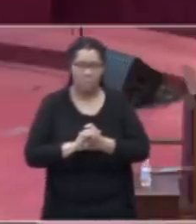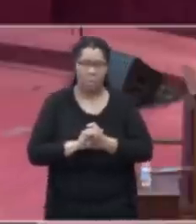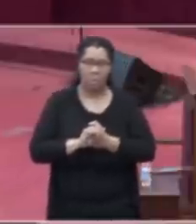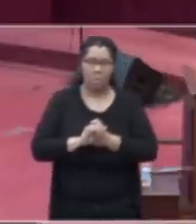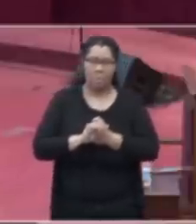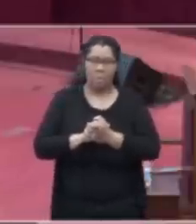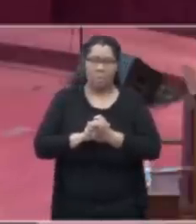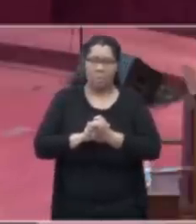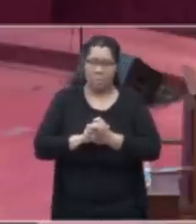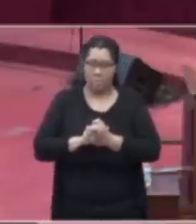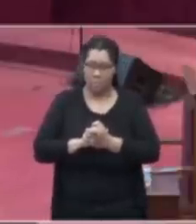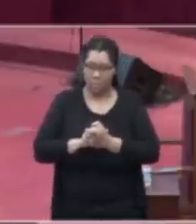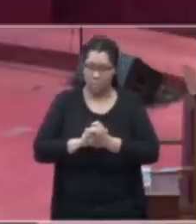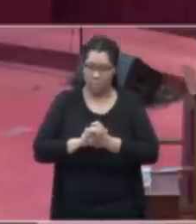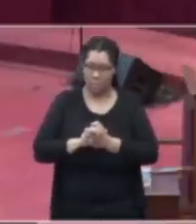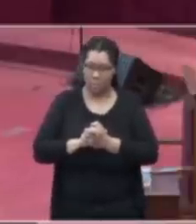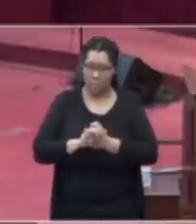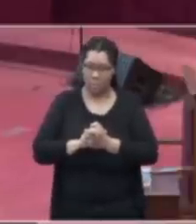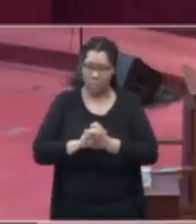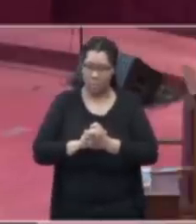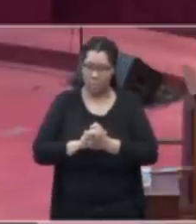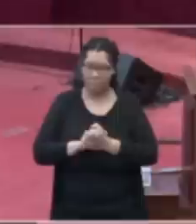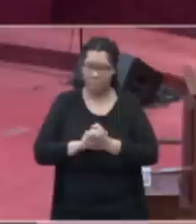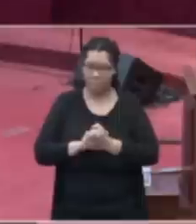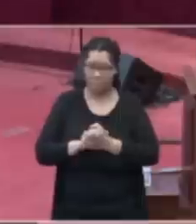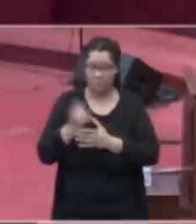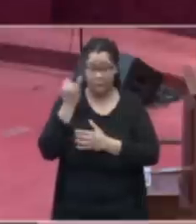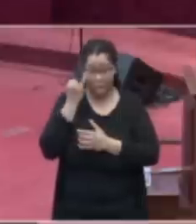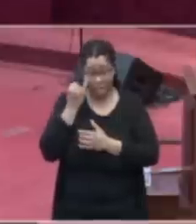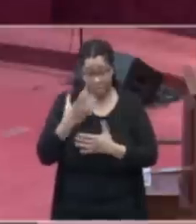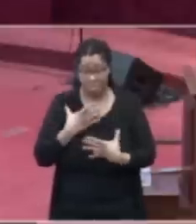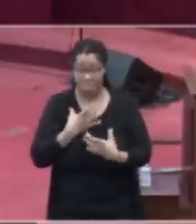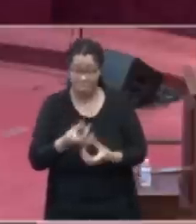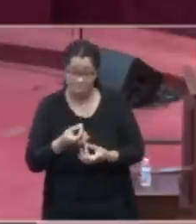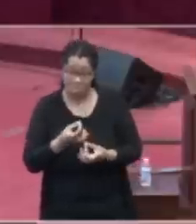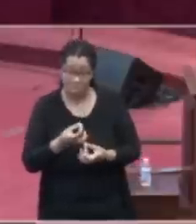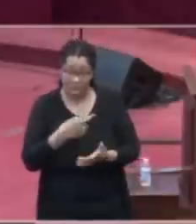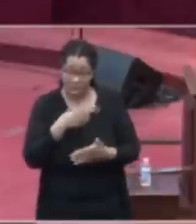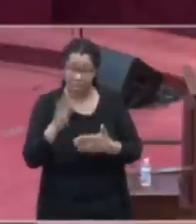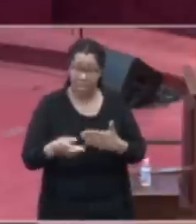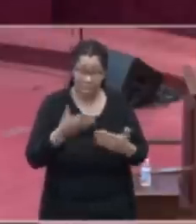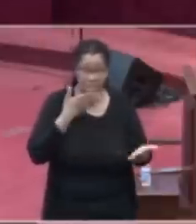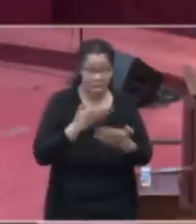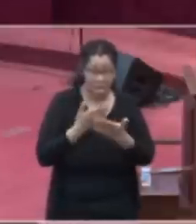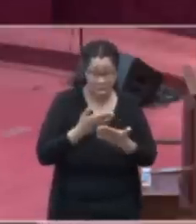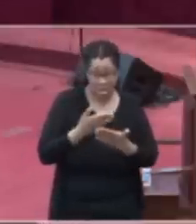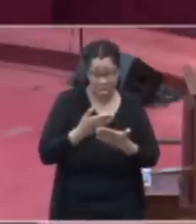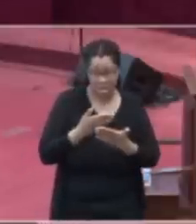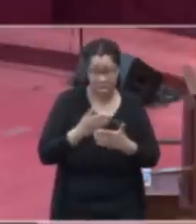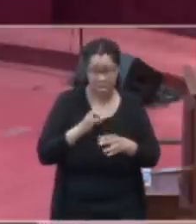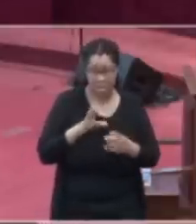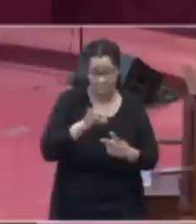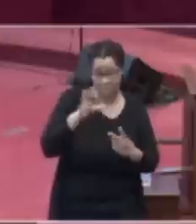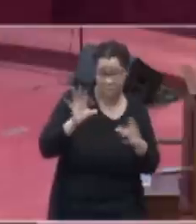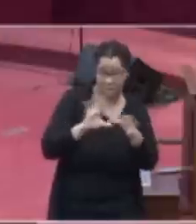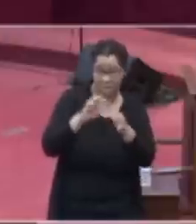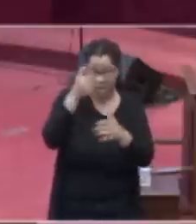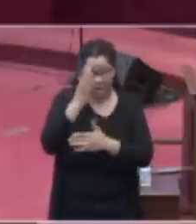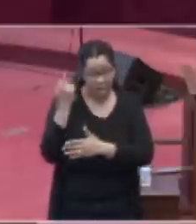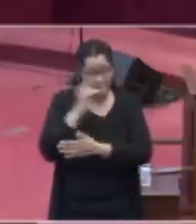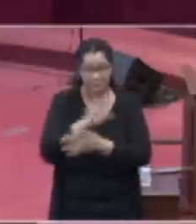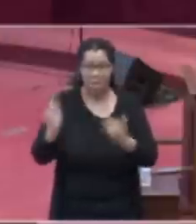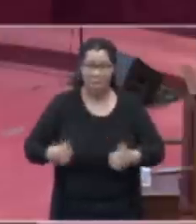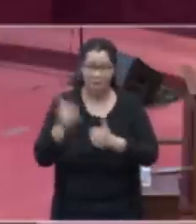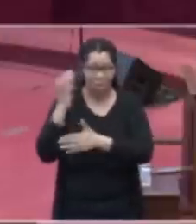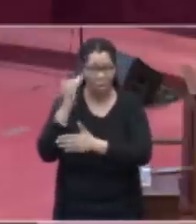anointing. If you like what making godly choices have created in your life, then please know that